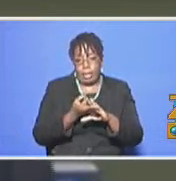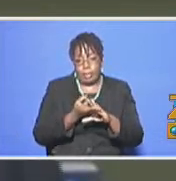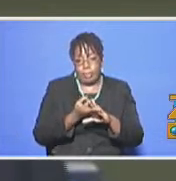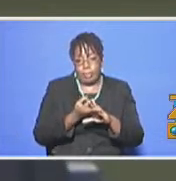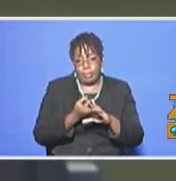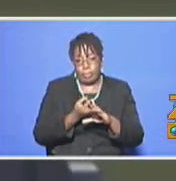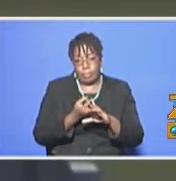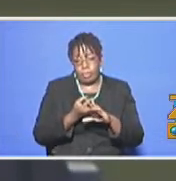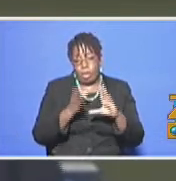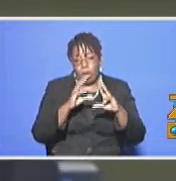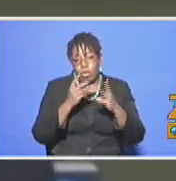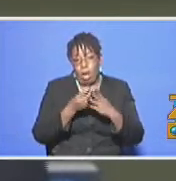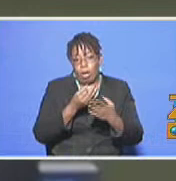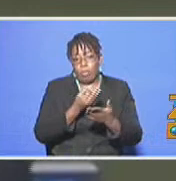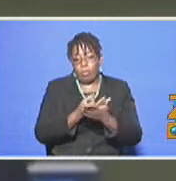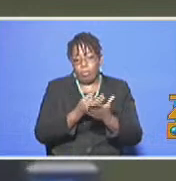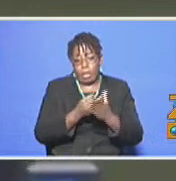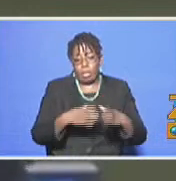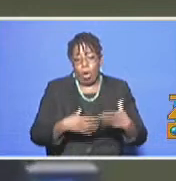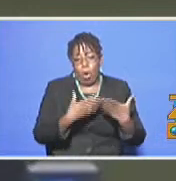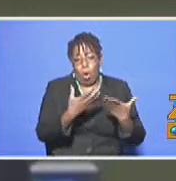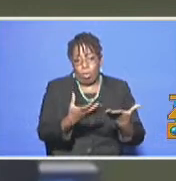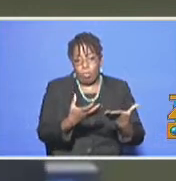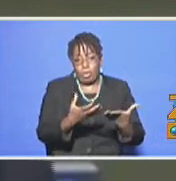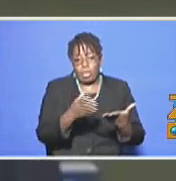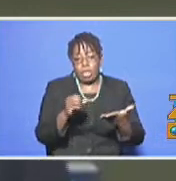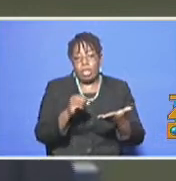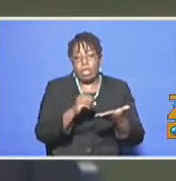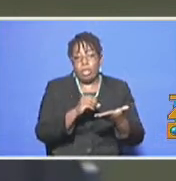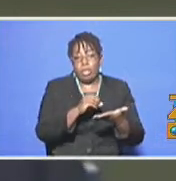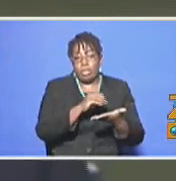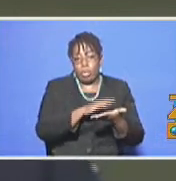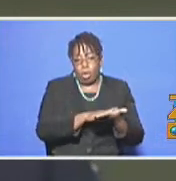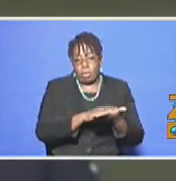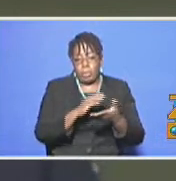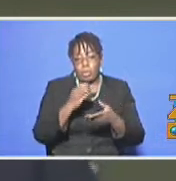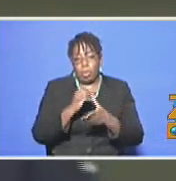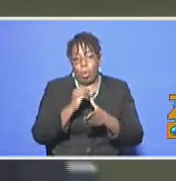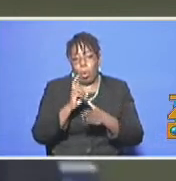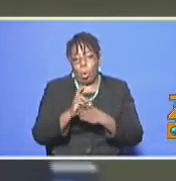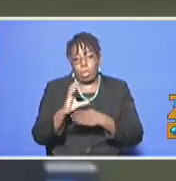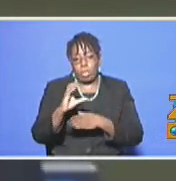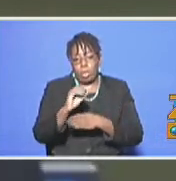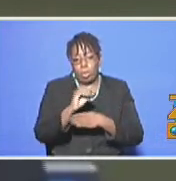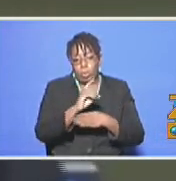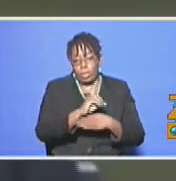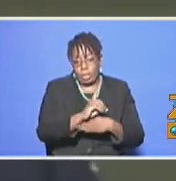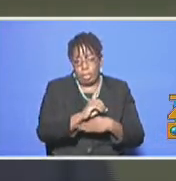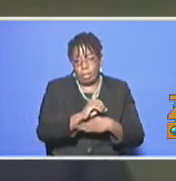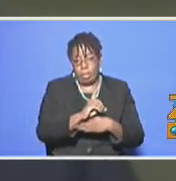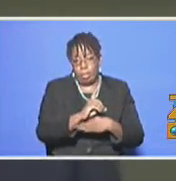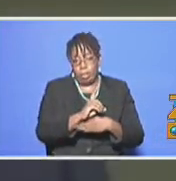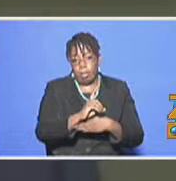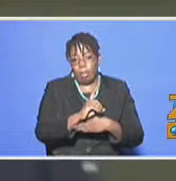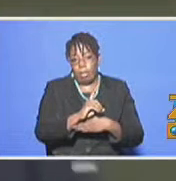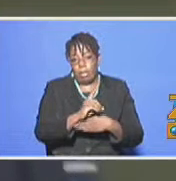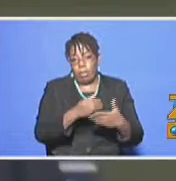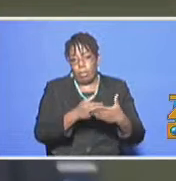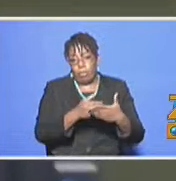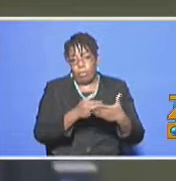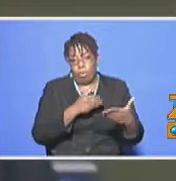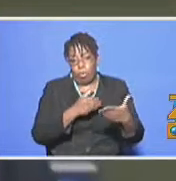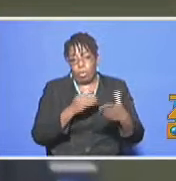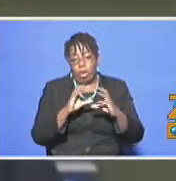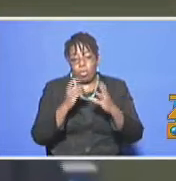streamlined crowdfund offering document, or COD, prior to conducting a crowdfund